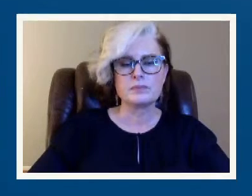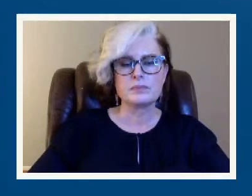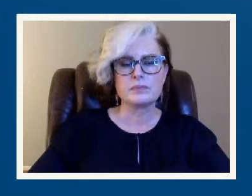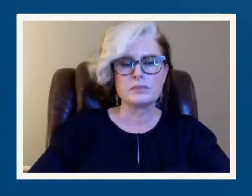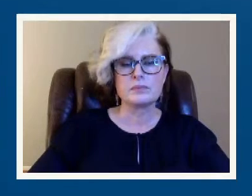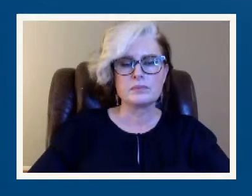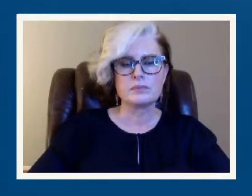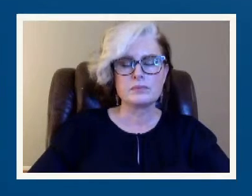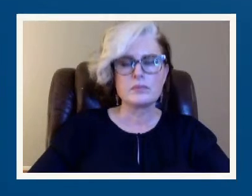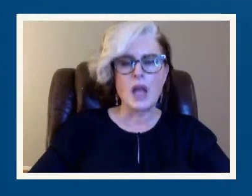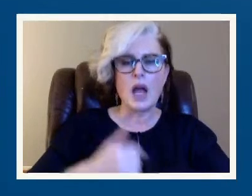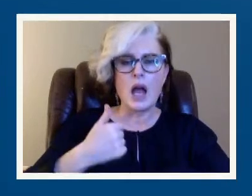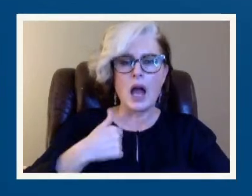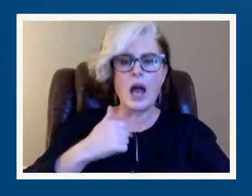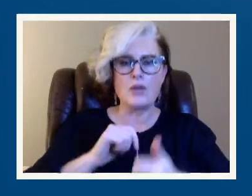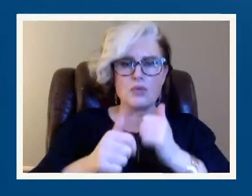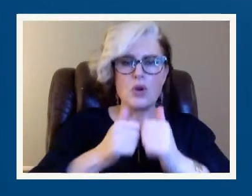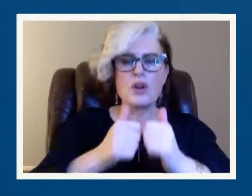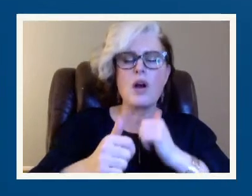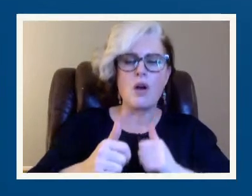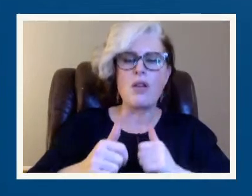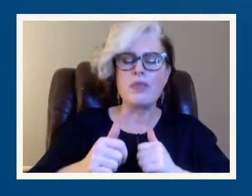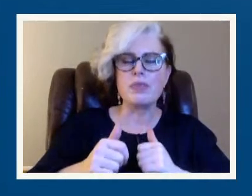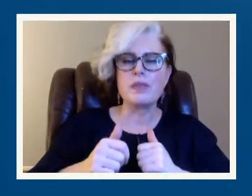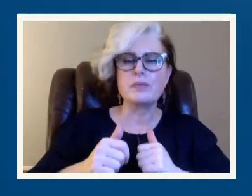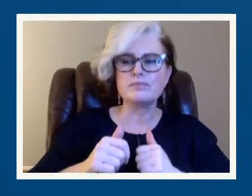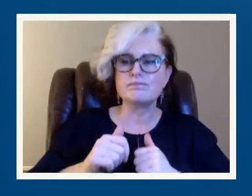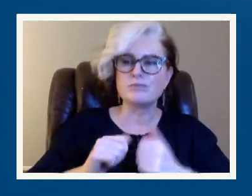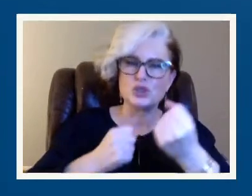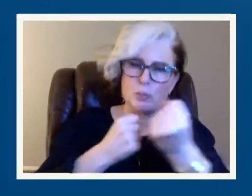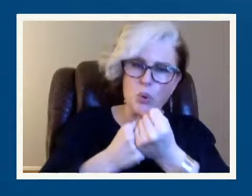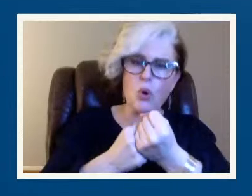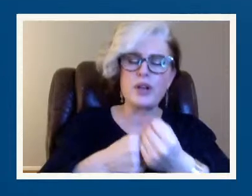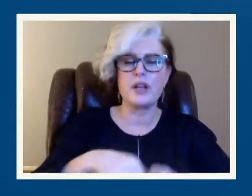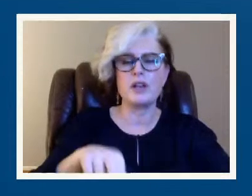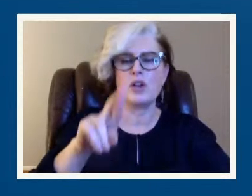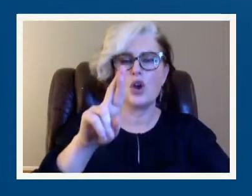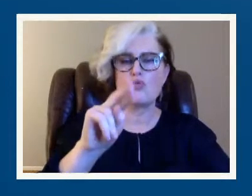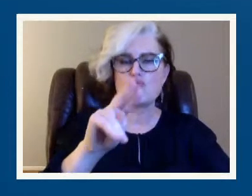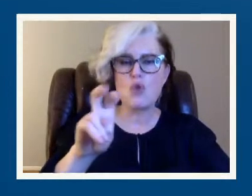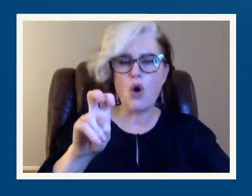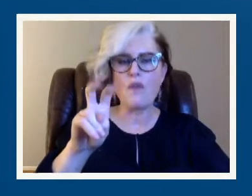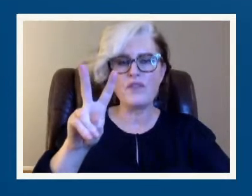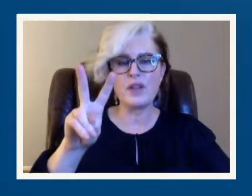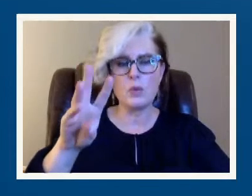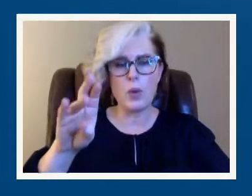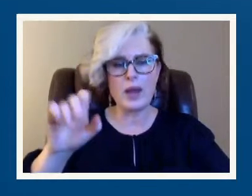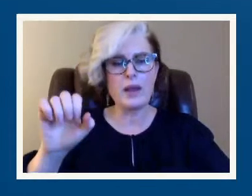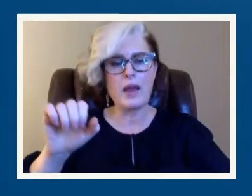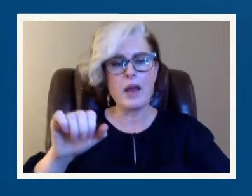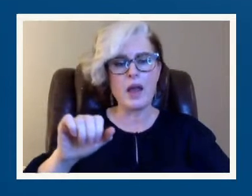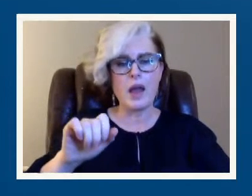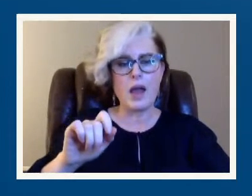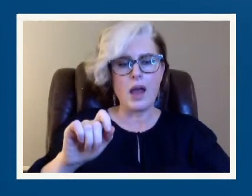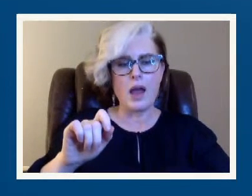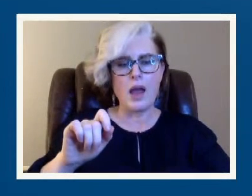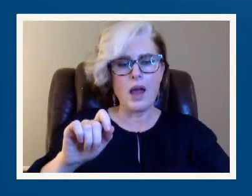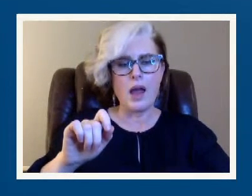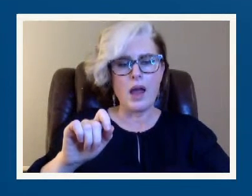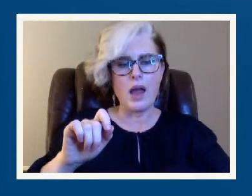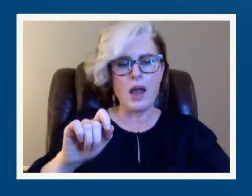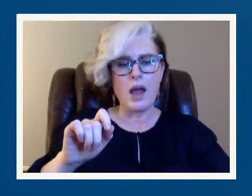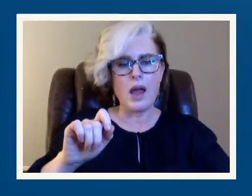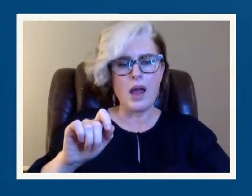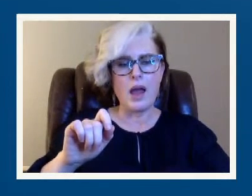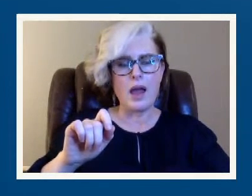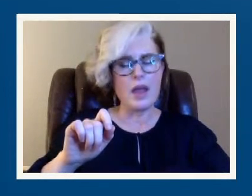I run on Roe v. Wade. Celebrates the demise of Roe v. Wade. That's the